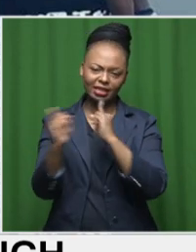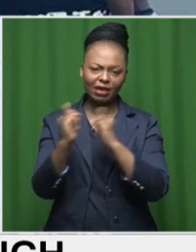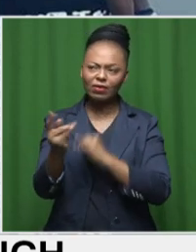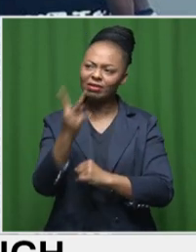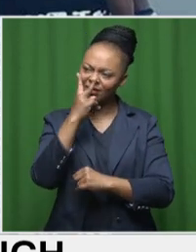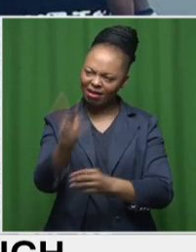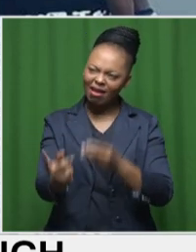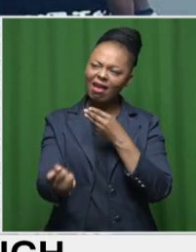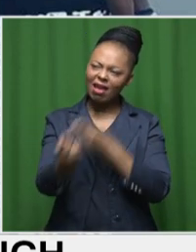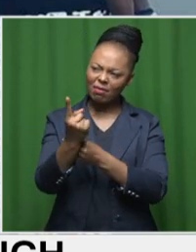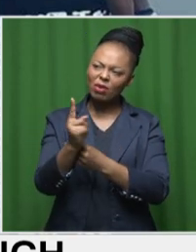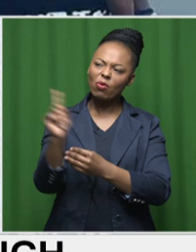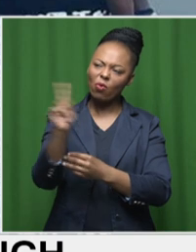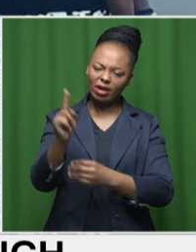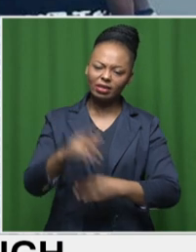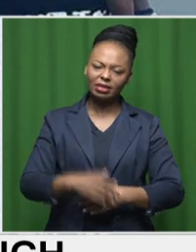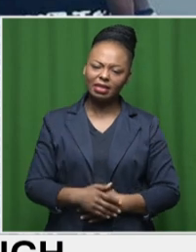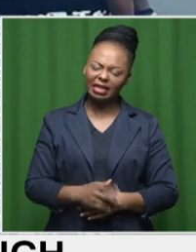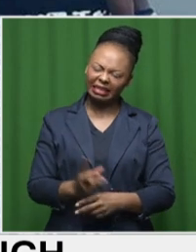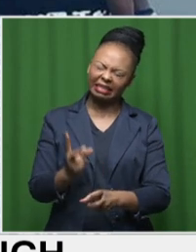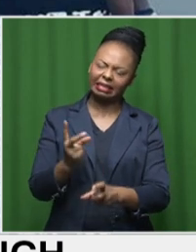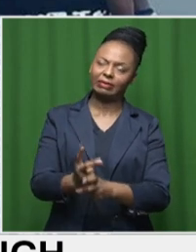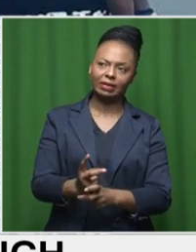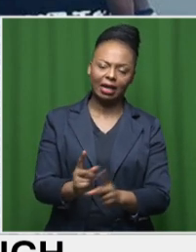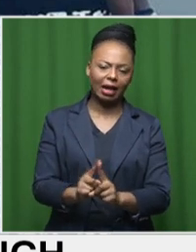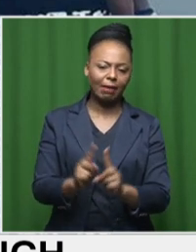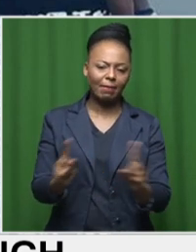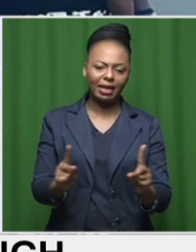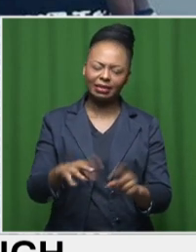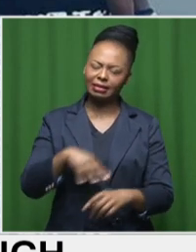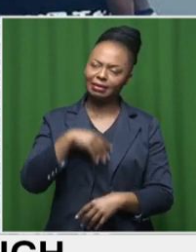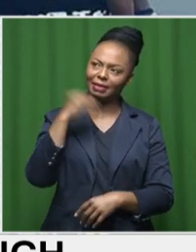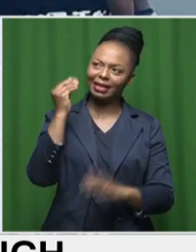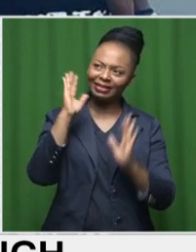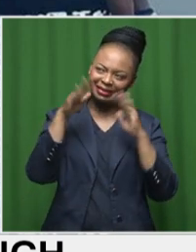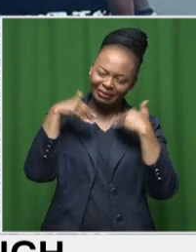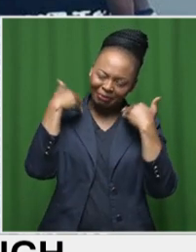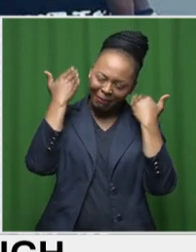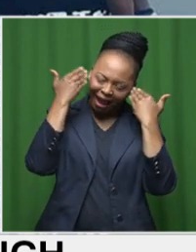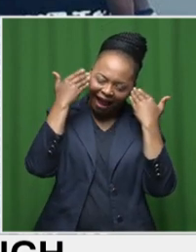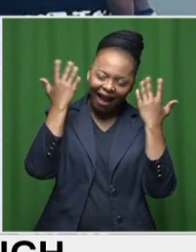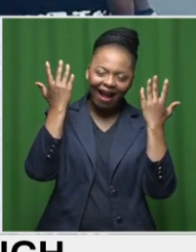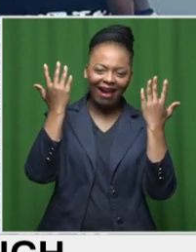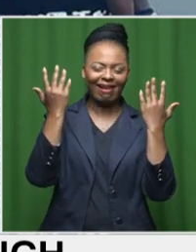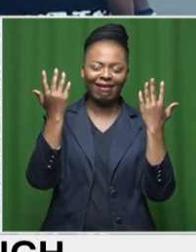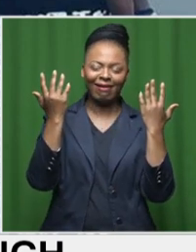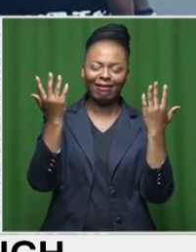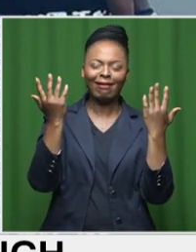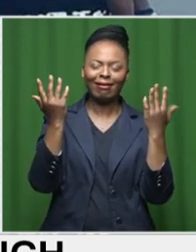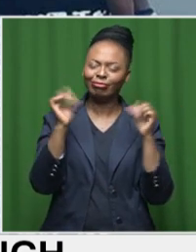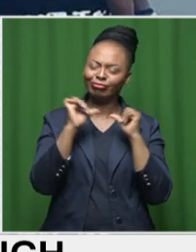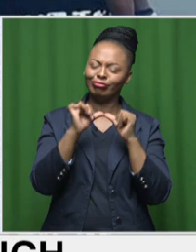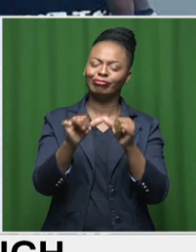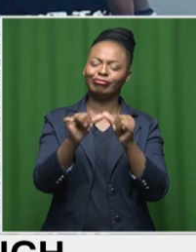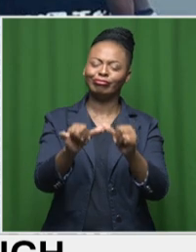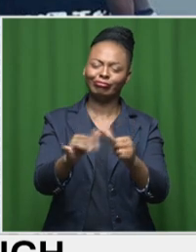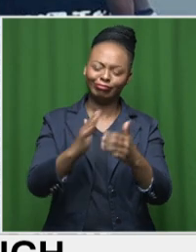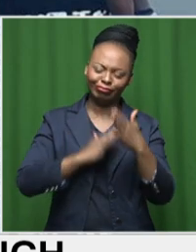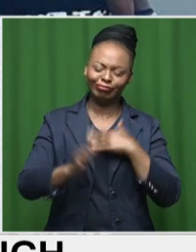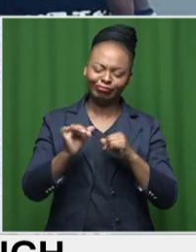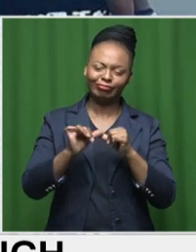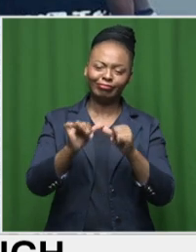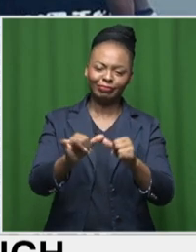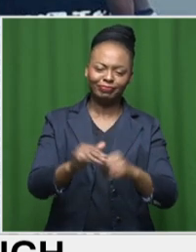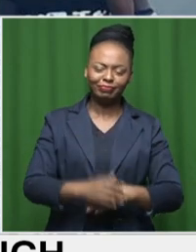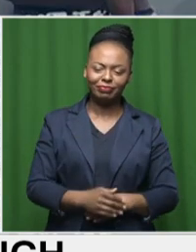there. It's hard for them, but my goodness, their spirits are smiling and they're really getting on with it. So that's what we've got to